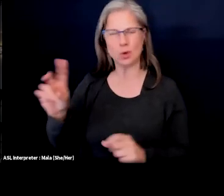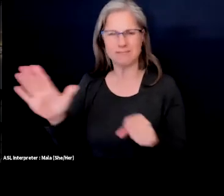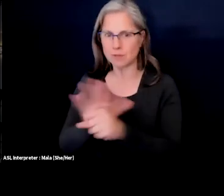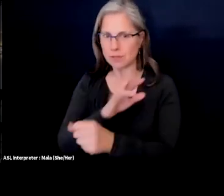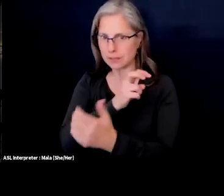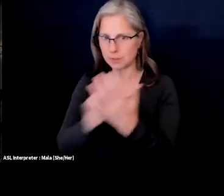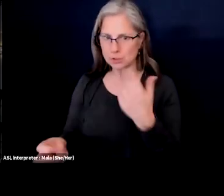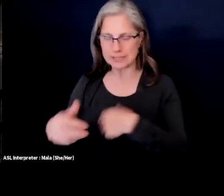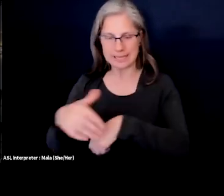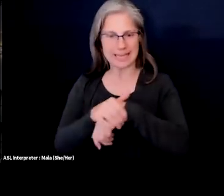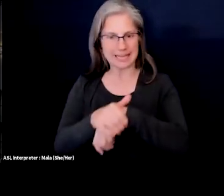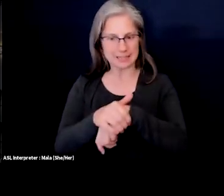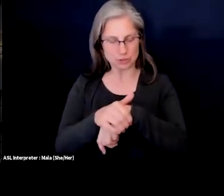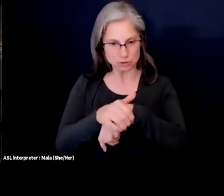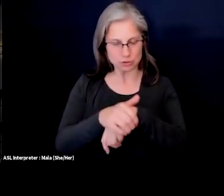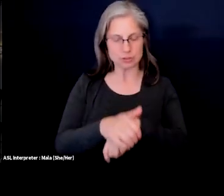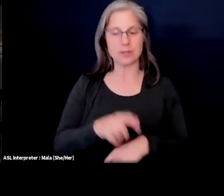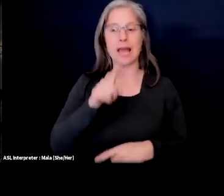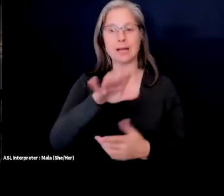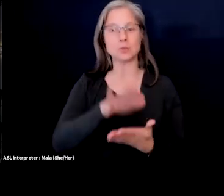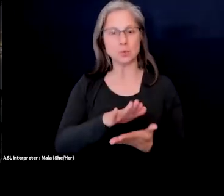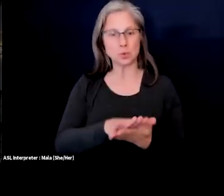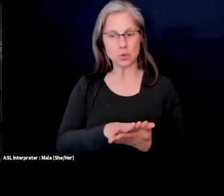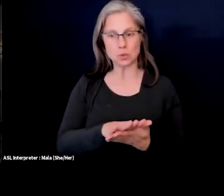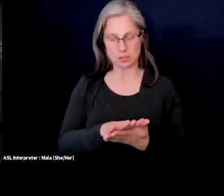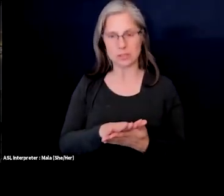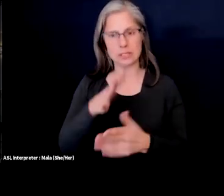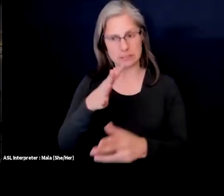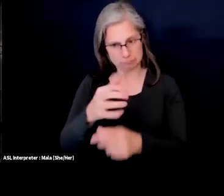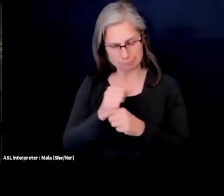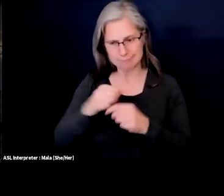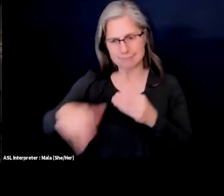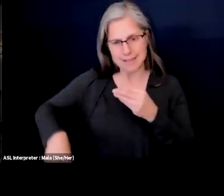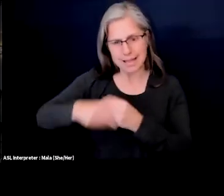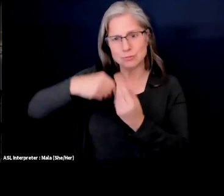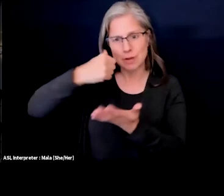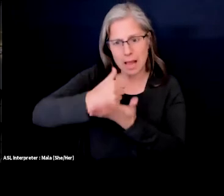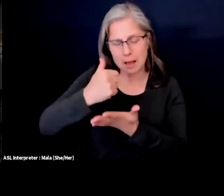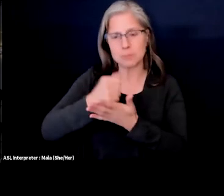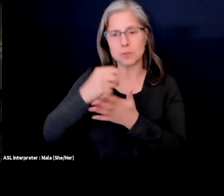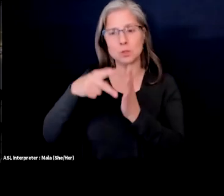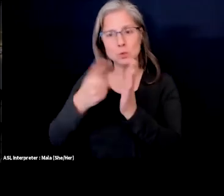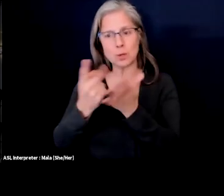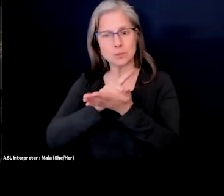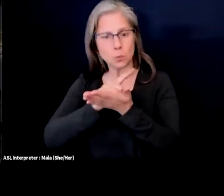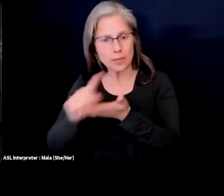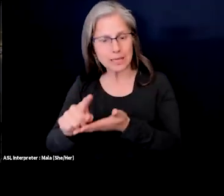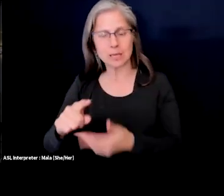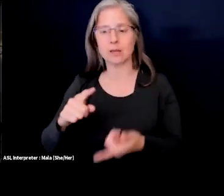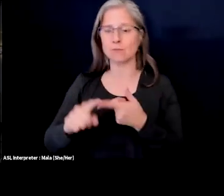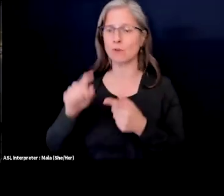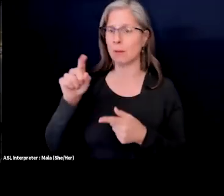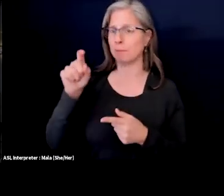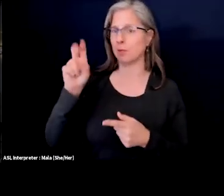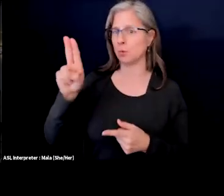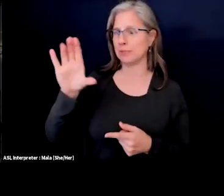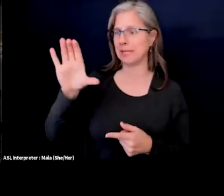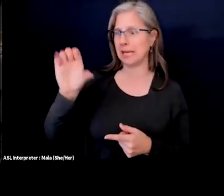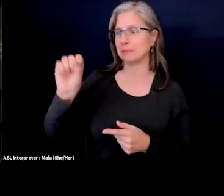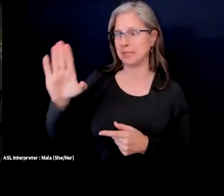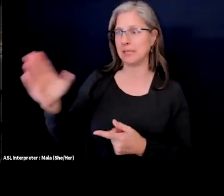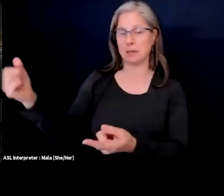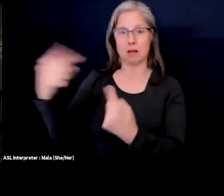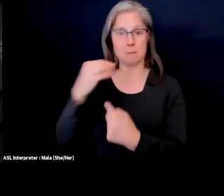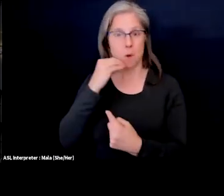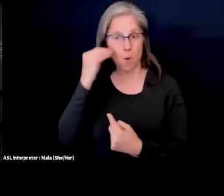the English language at Hollister School, and he received extra help 2 times a week from a UCSB volunteers that would come home